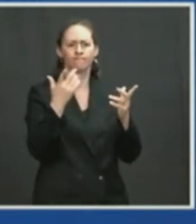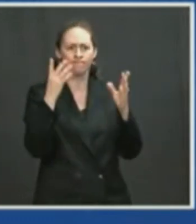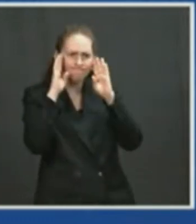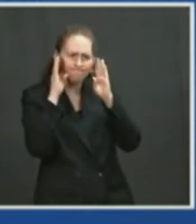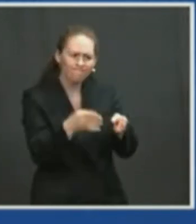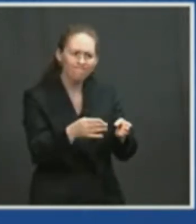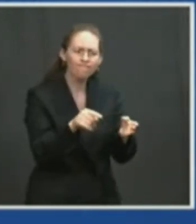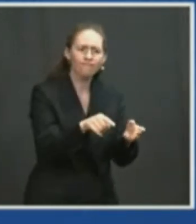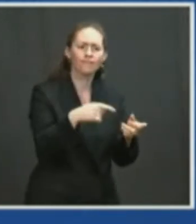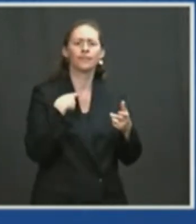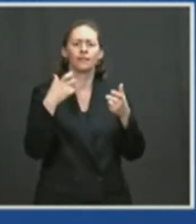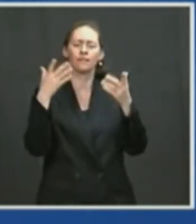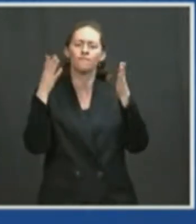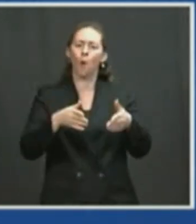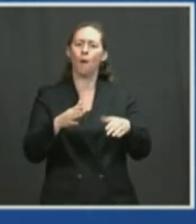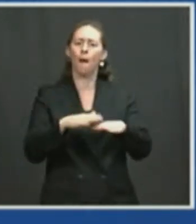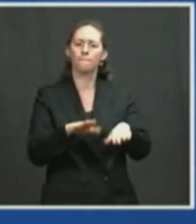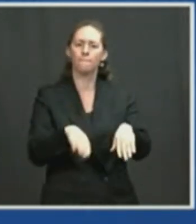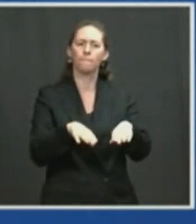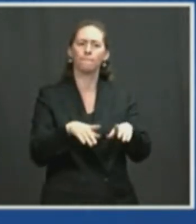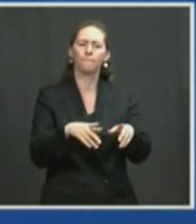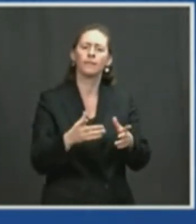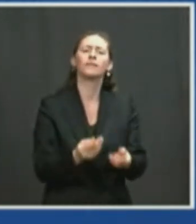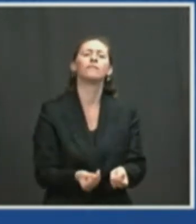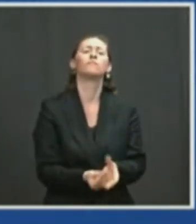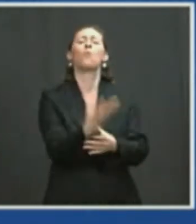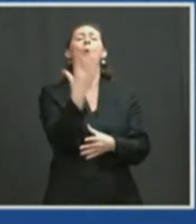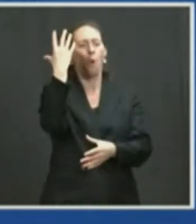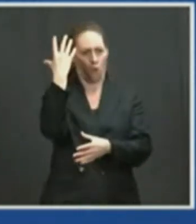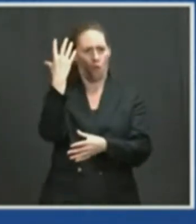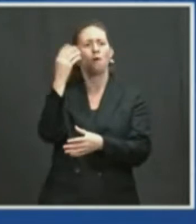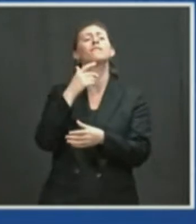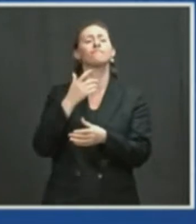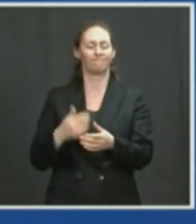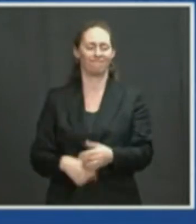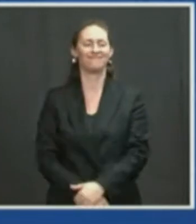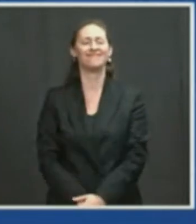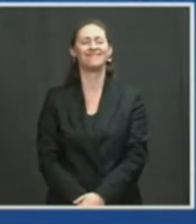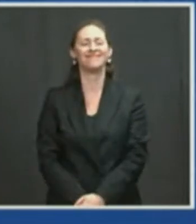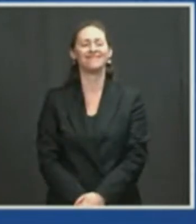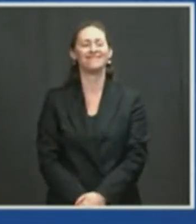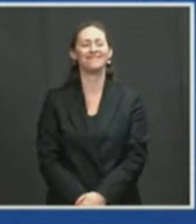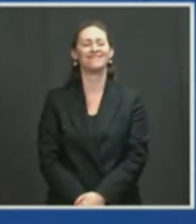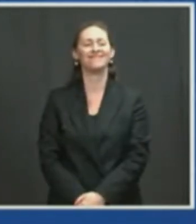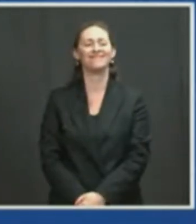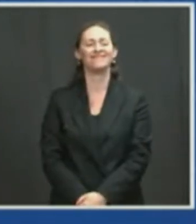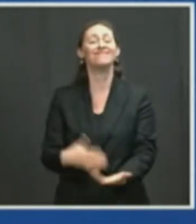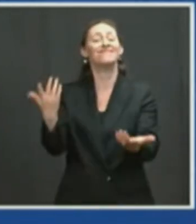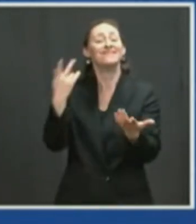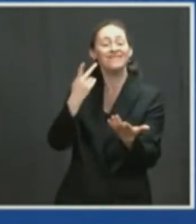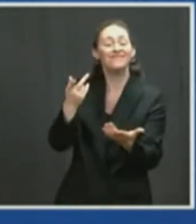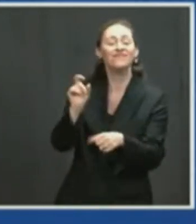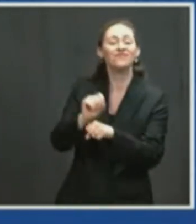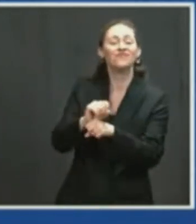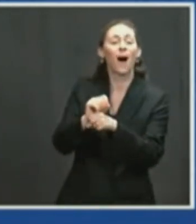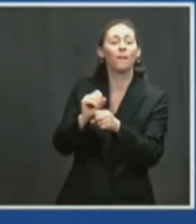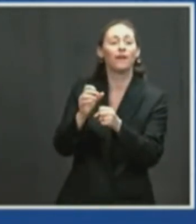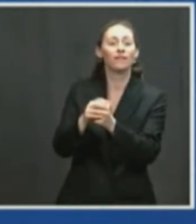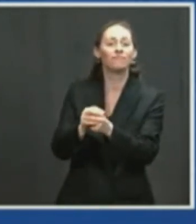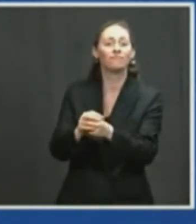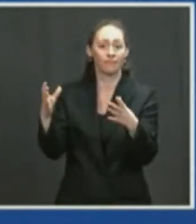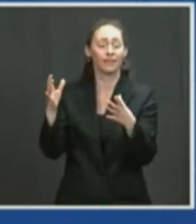tailspin. Job growth had stalled. COVID was raging. Average initial claims for unemployment insurance were